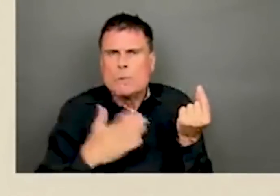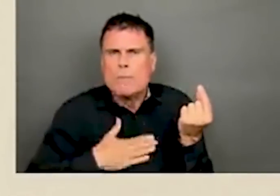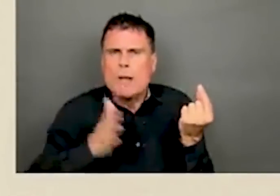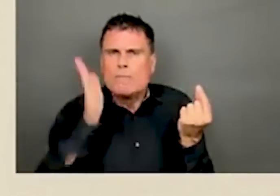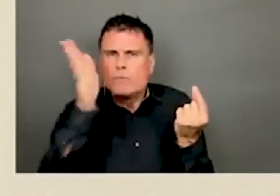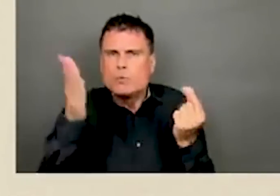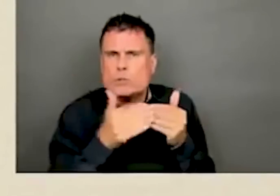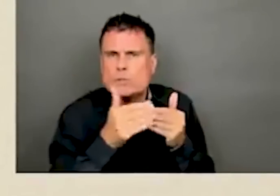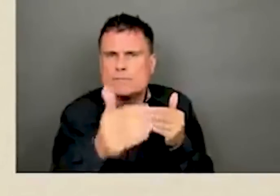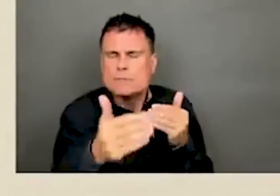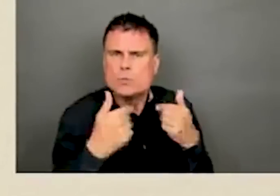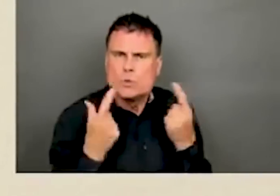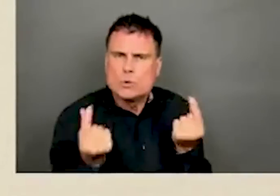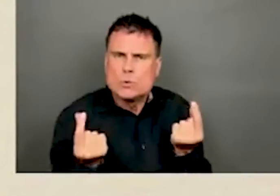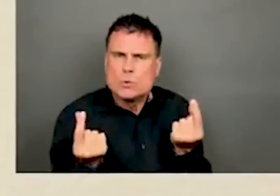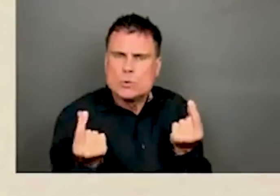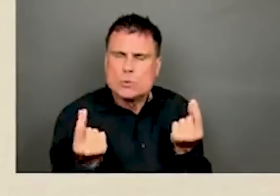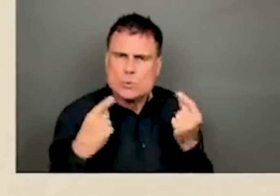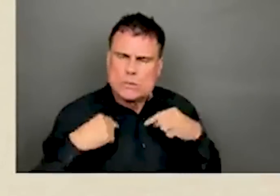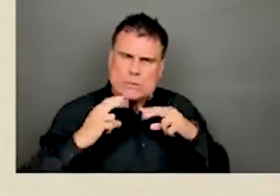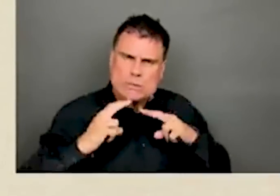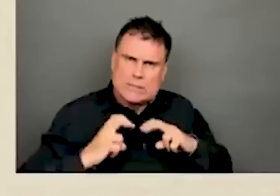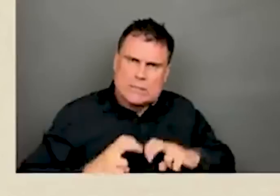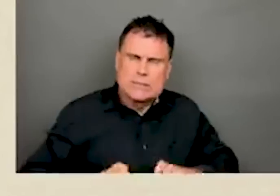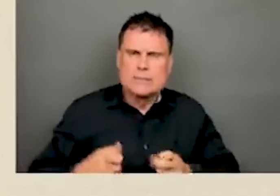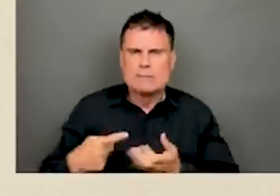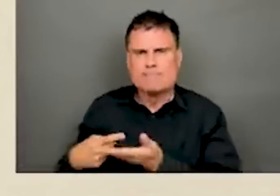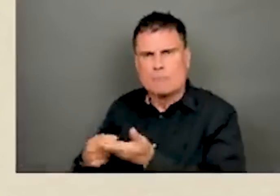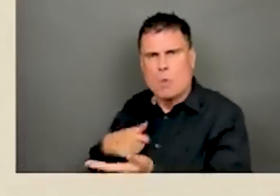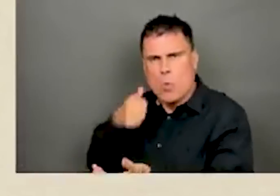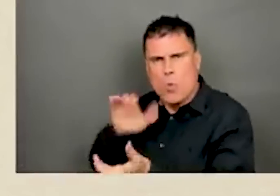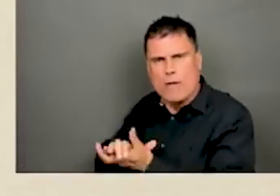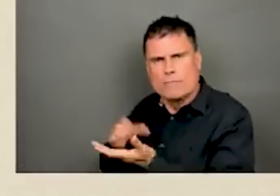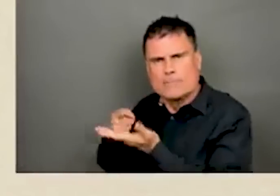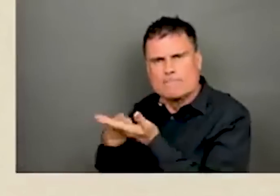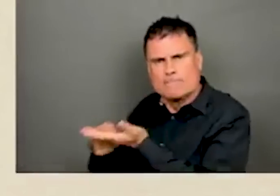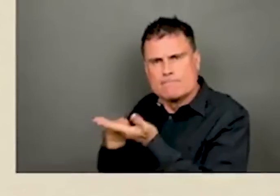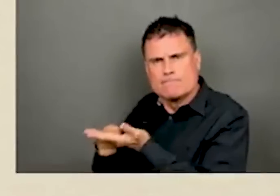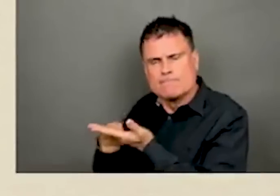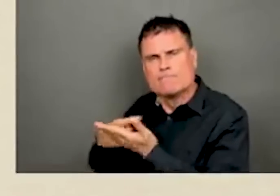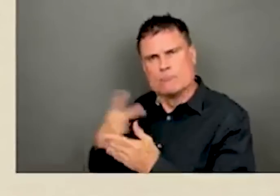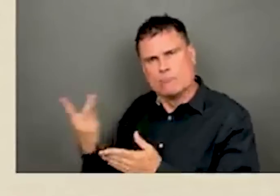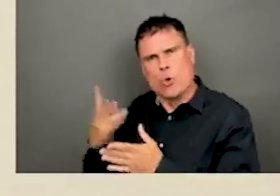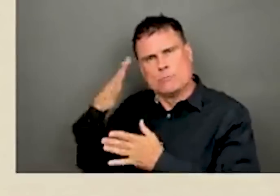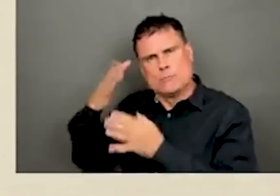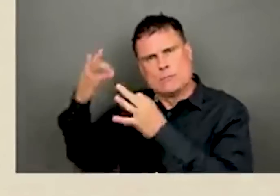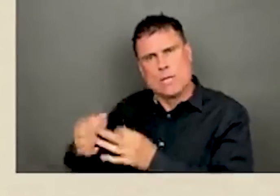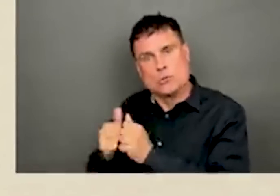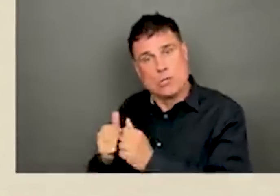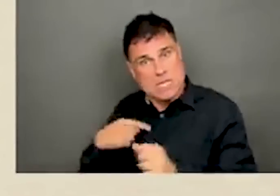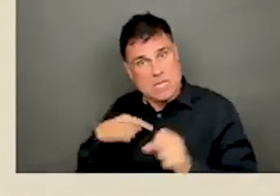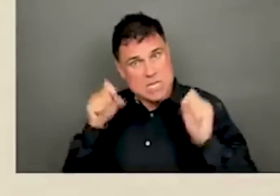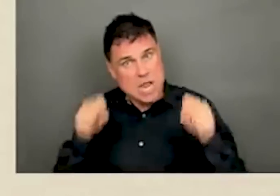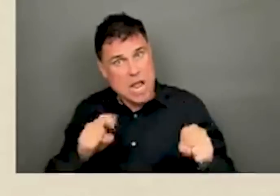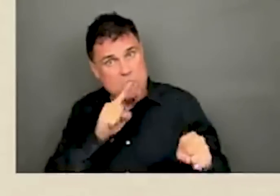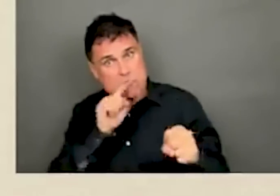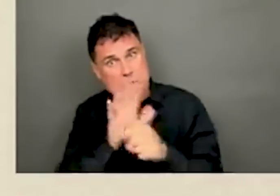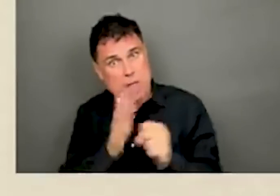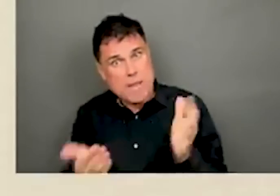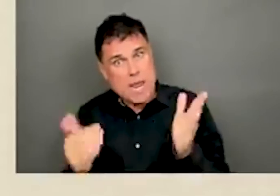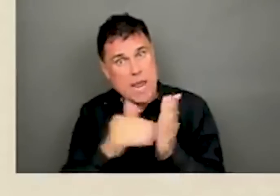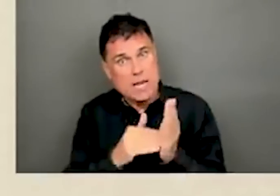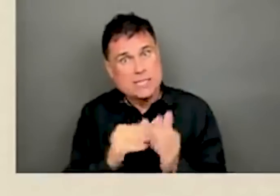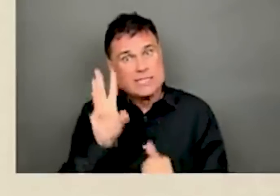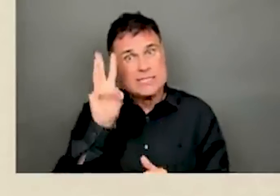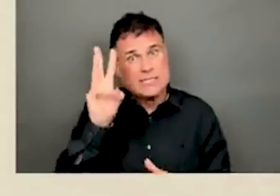that question of my colleagues. And we came to the conclusion that I'm not able to make another 6-year commitment to this job. And as a result,